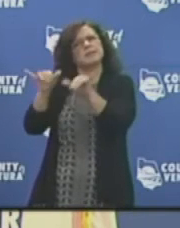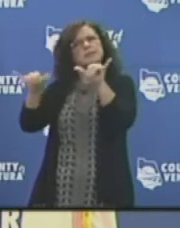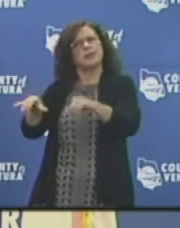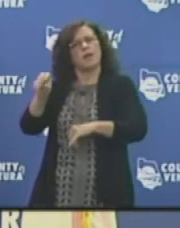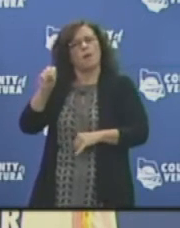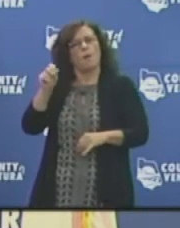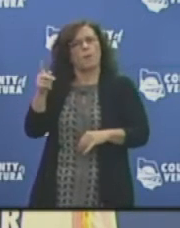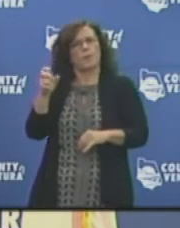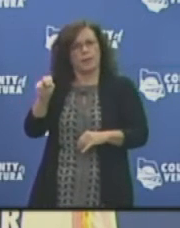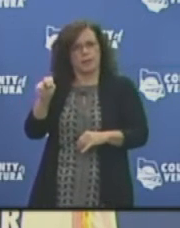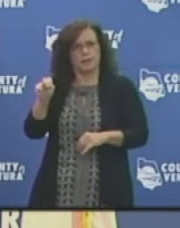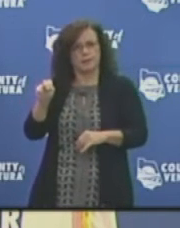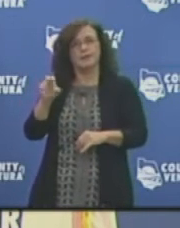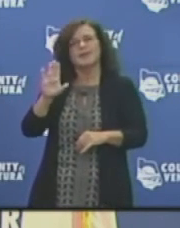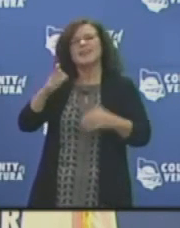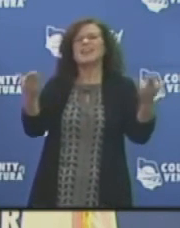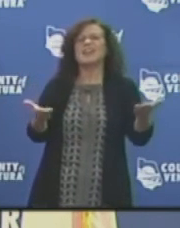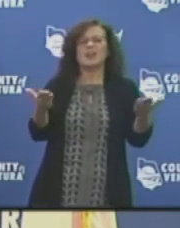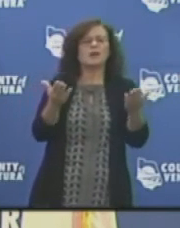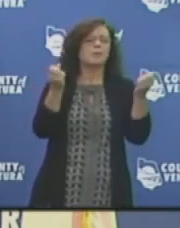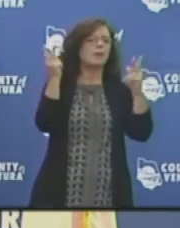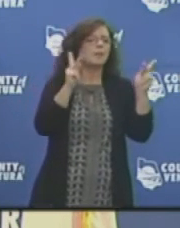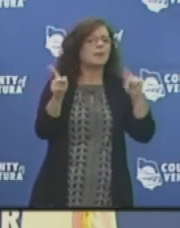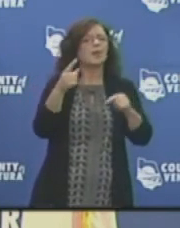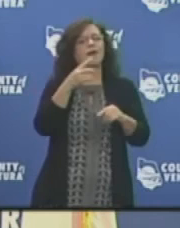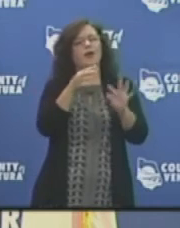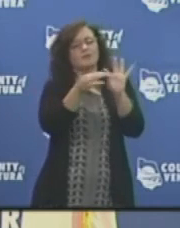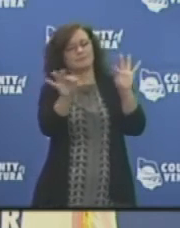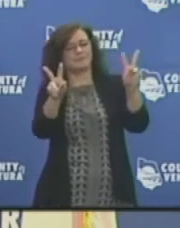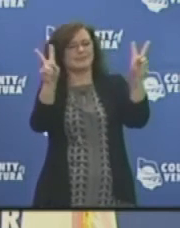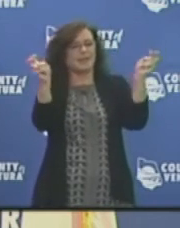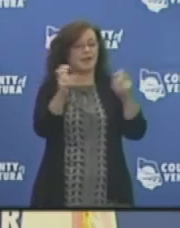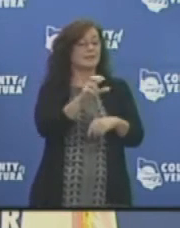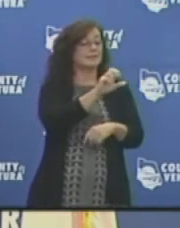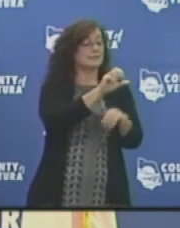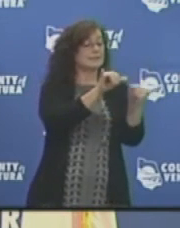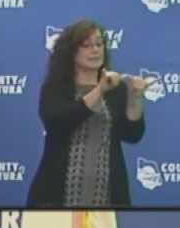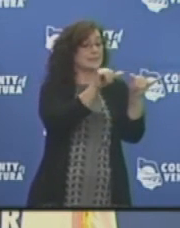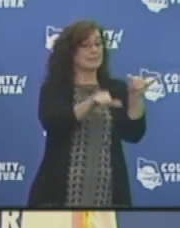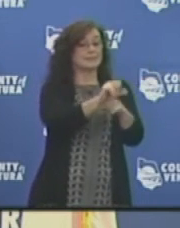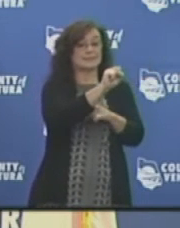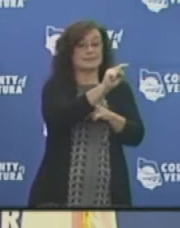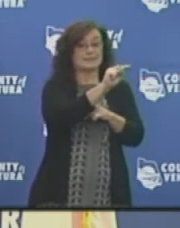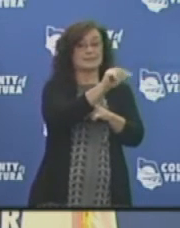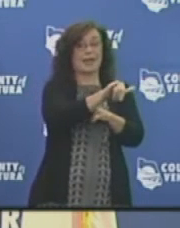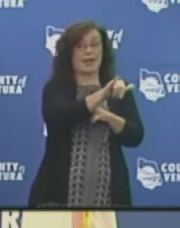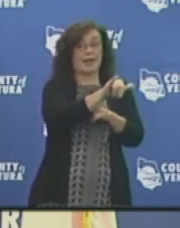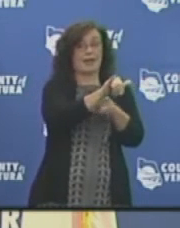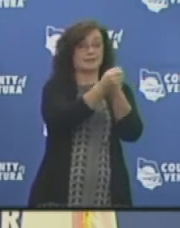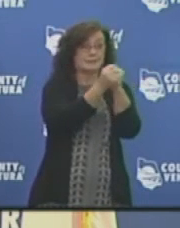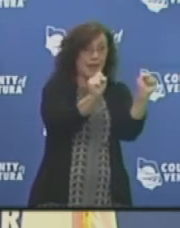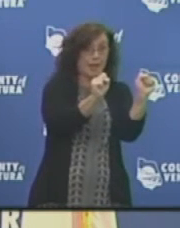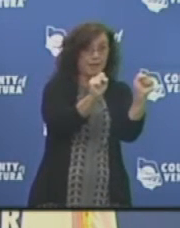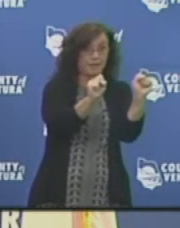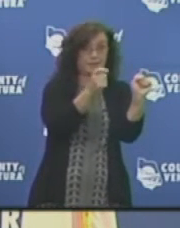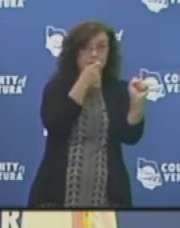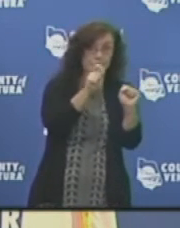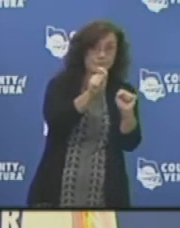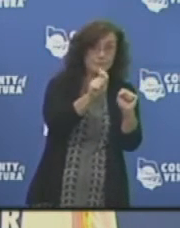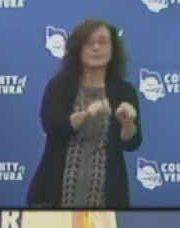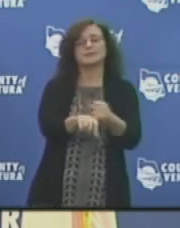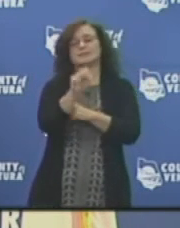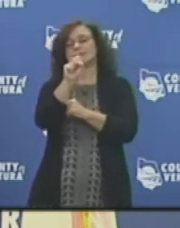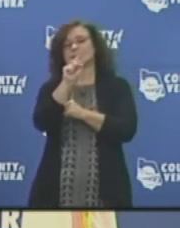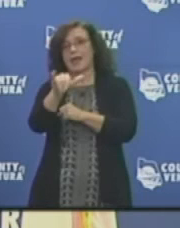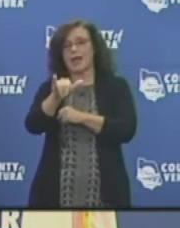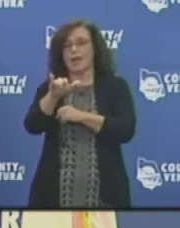safe Ventura County, but really it's stay safe, stay open. The majority of our COVID cases are in the public gatherings.